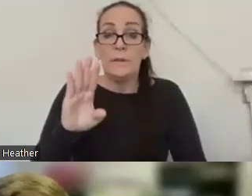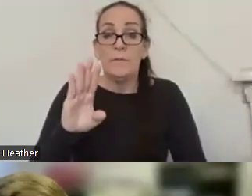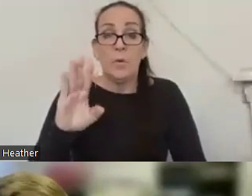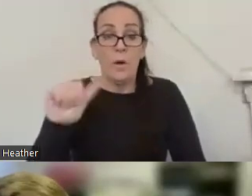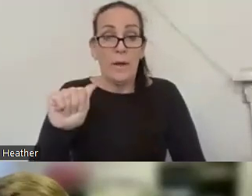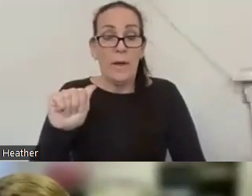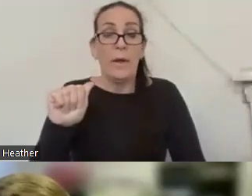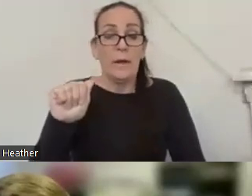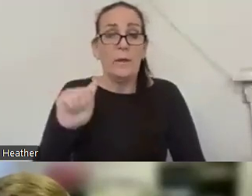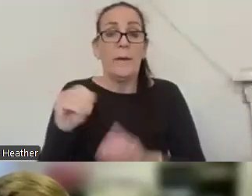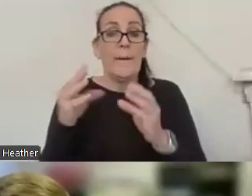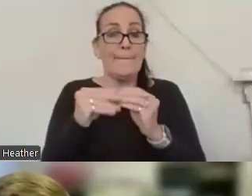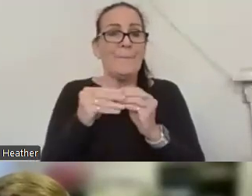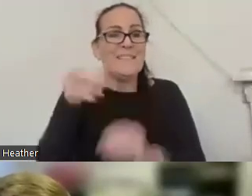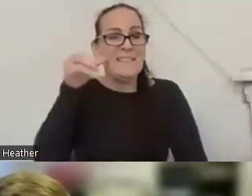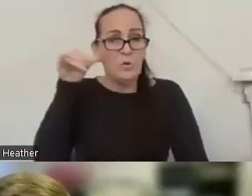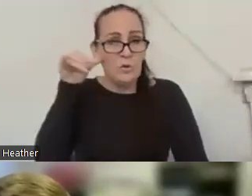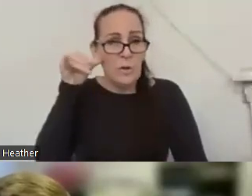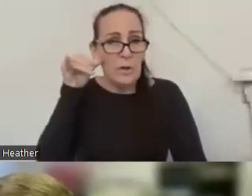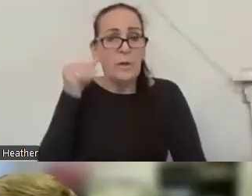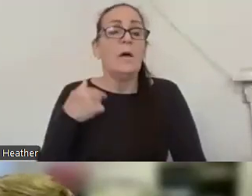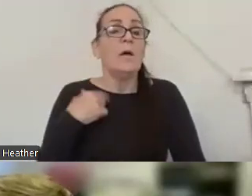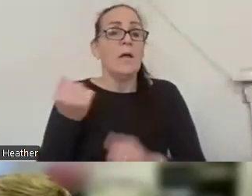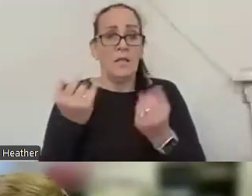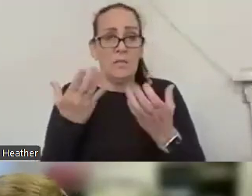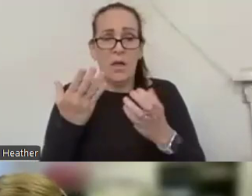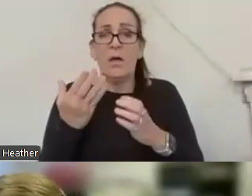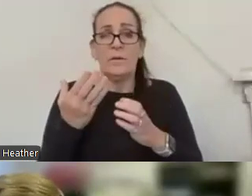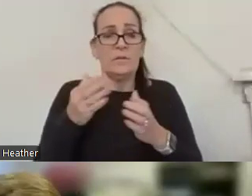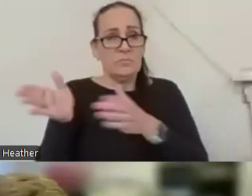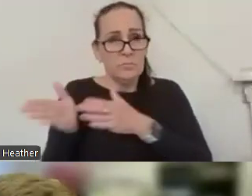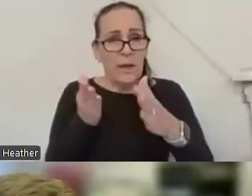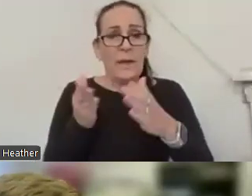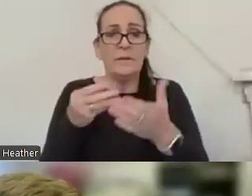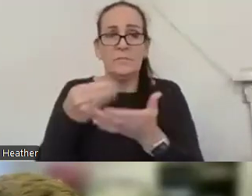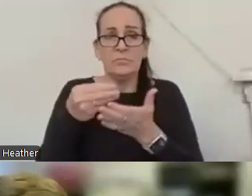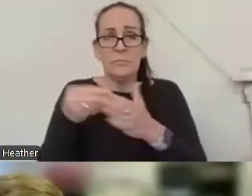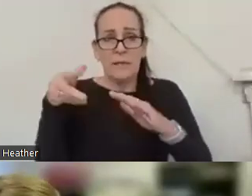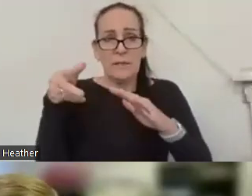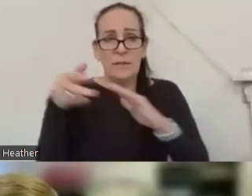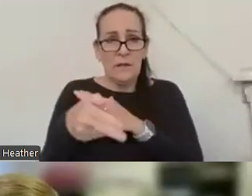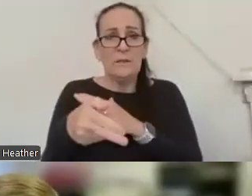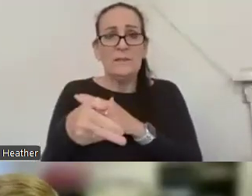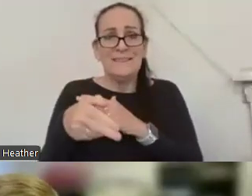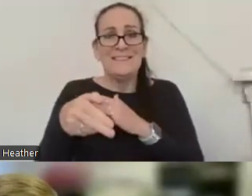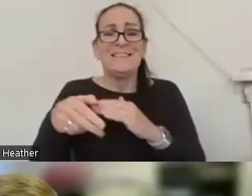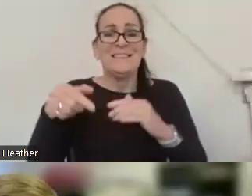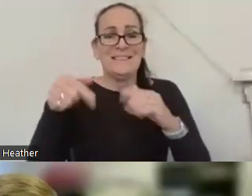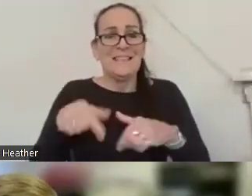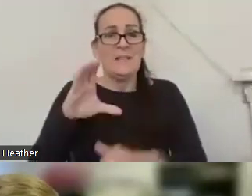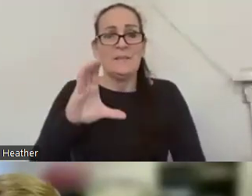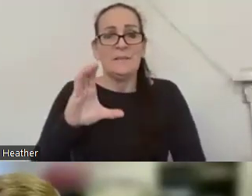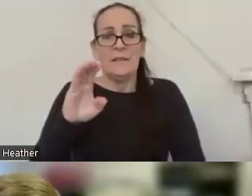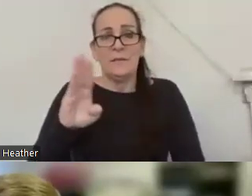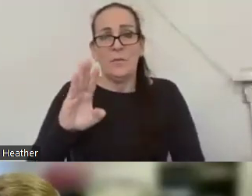lot of panic about funding cuts. And this program, the first program you mentioned, ends in October